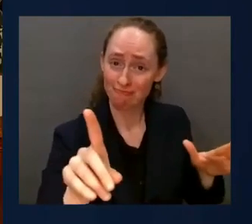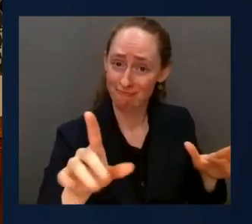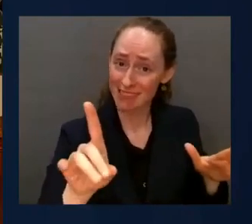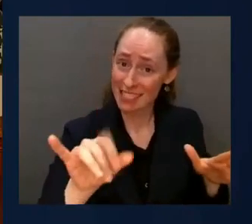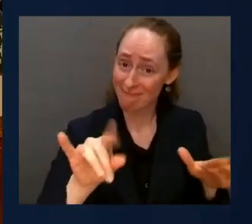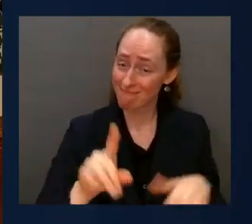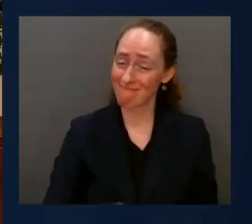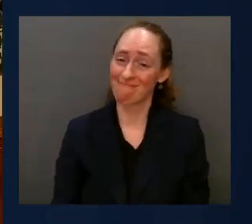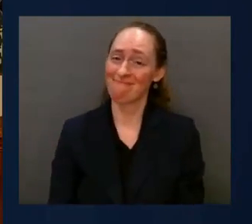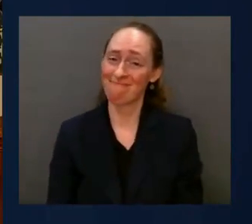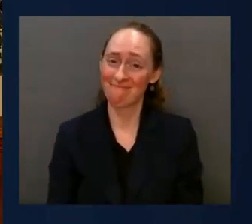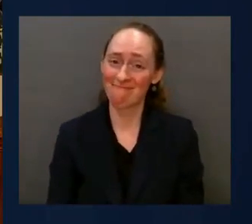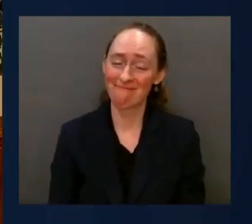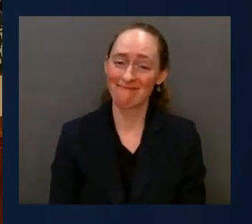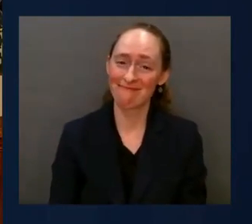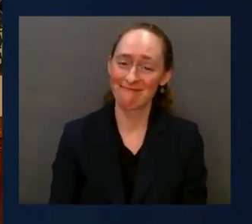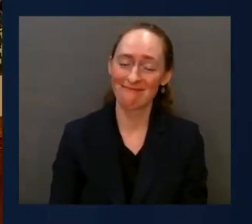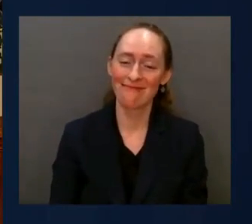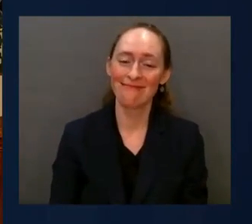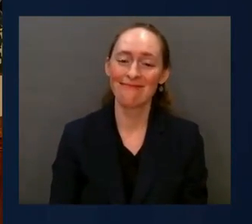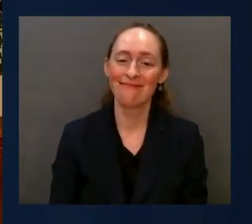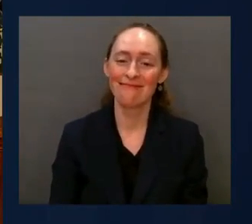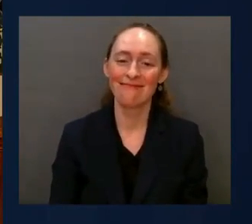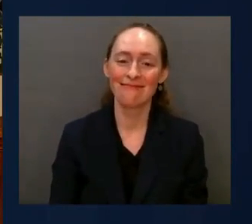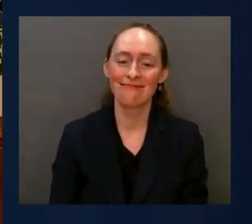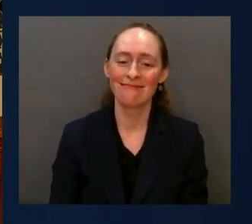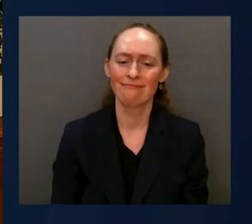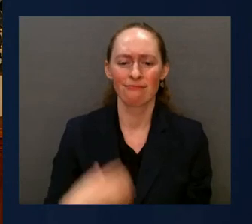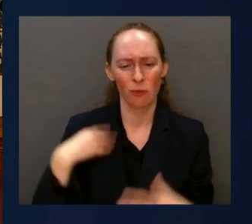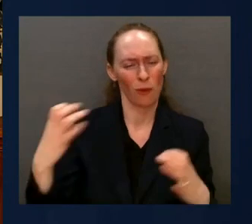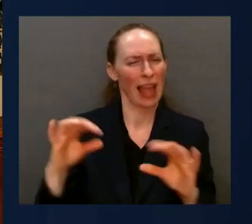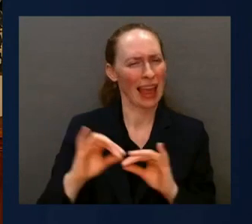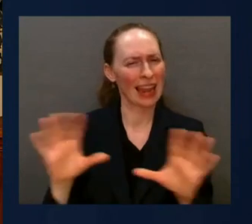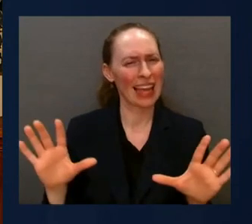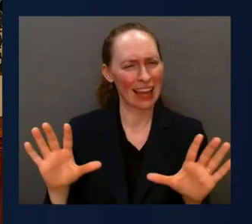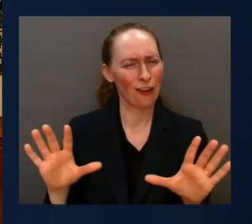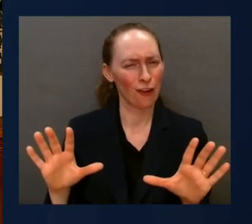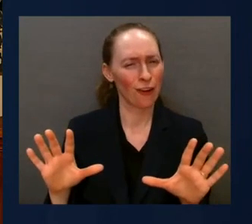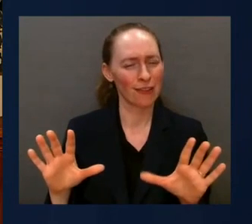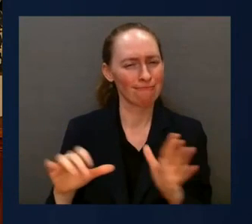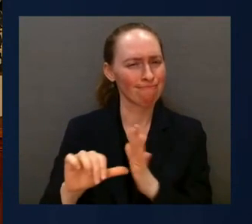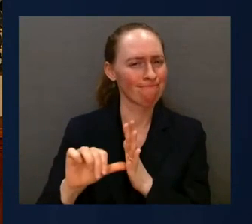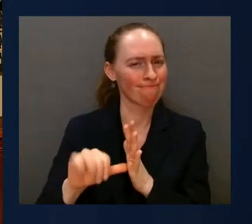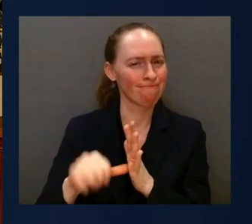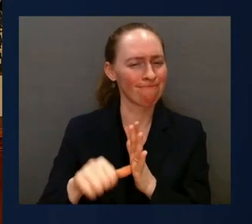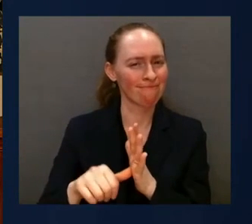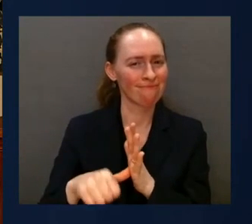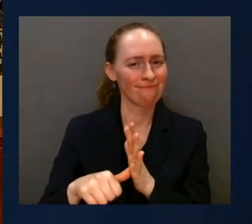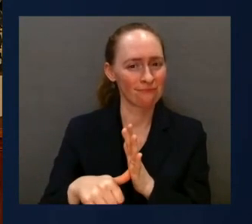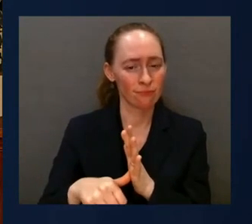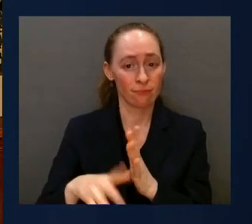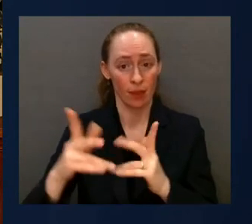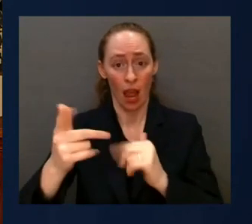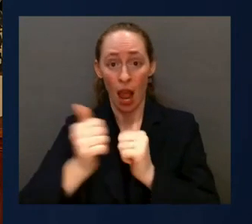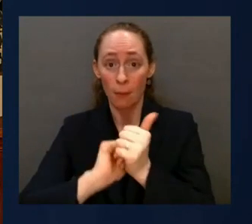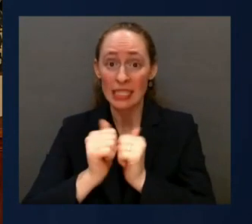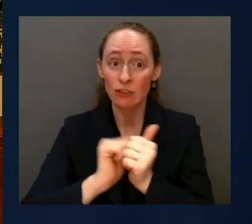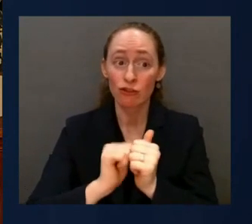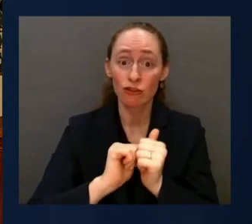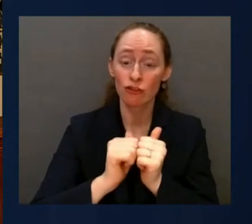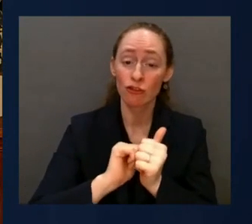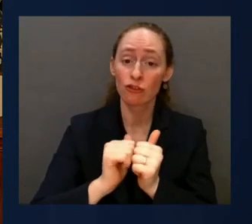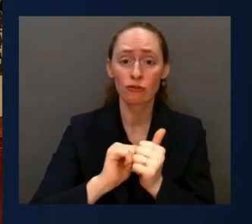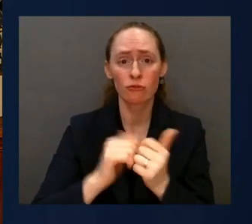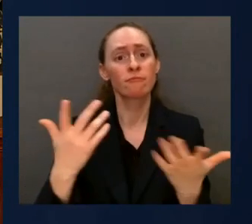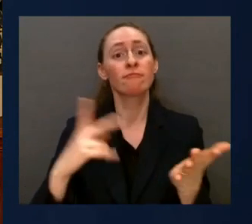let's be clear. Winning the competition should unite all of us. We face serious challenges across the world. But